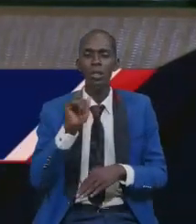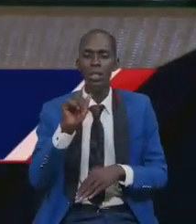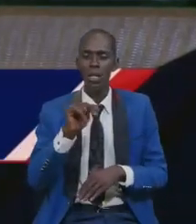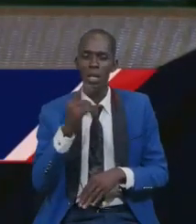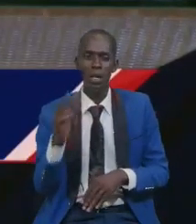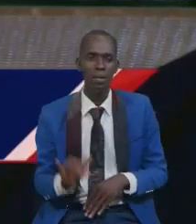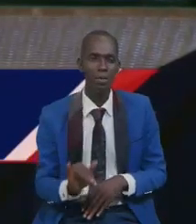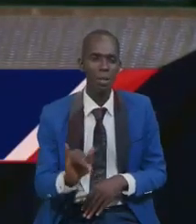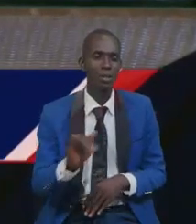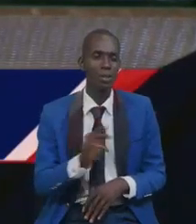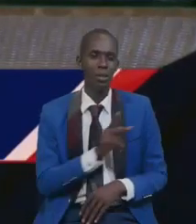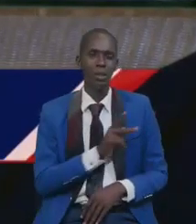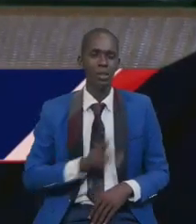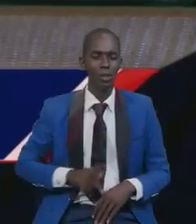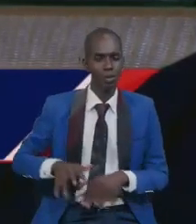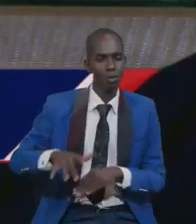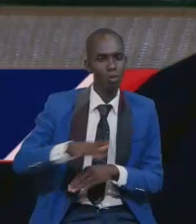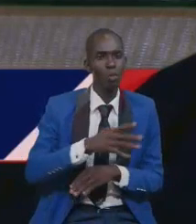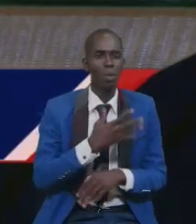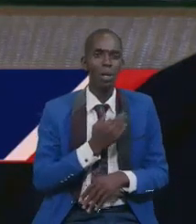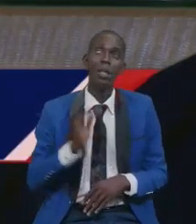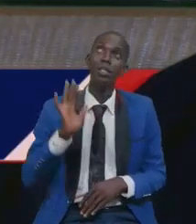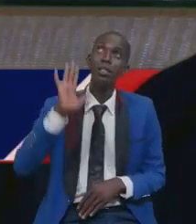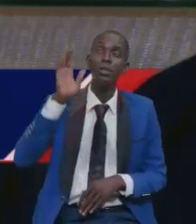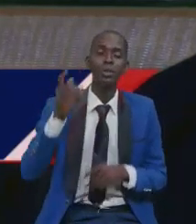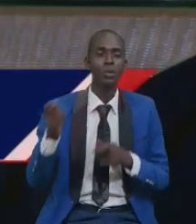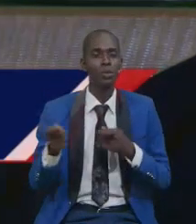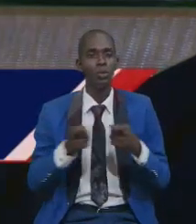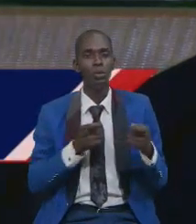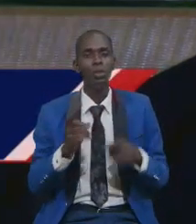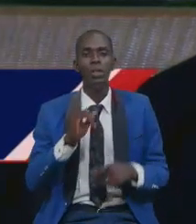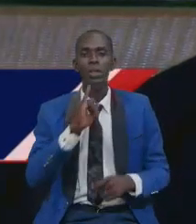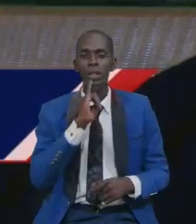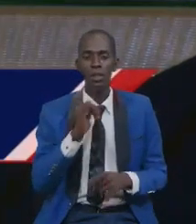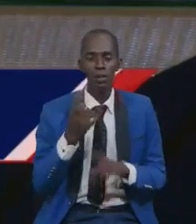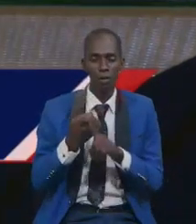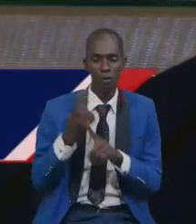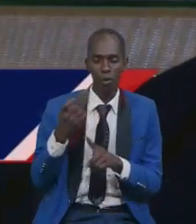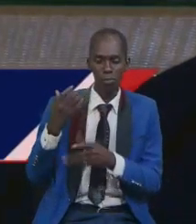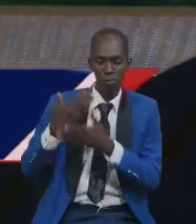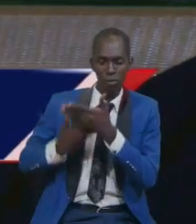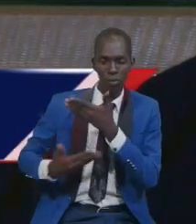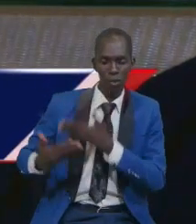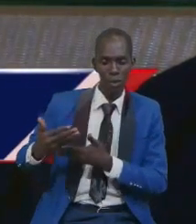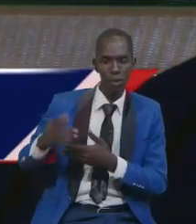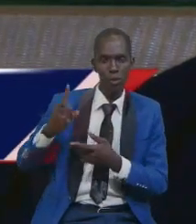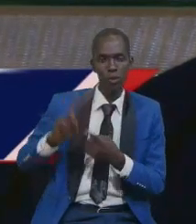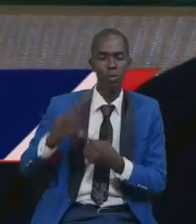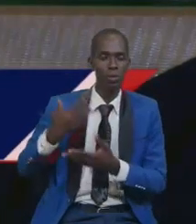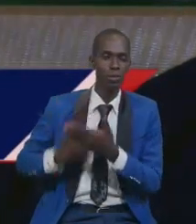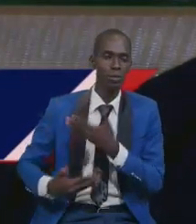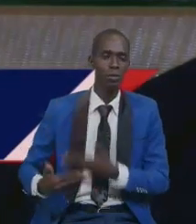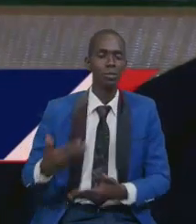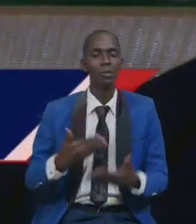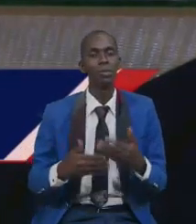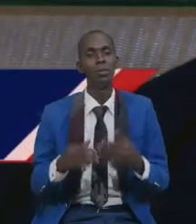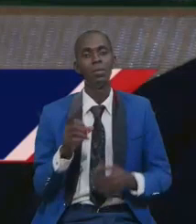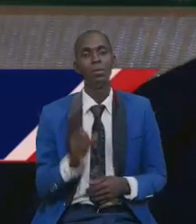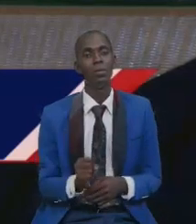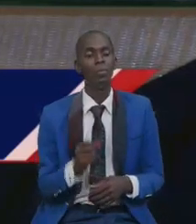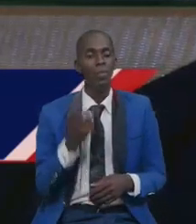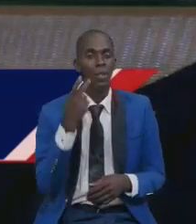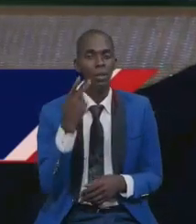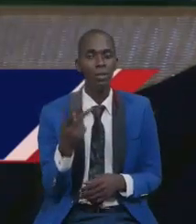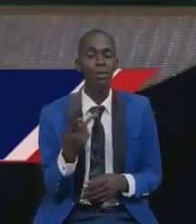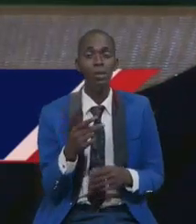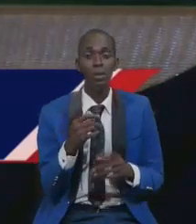everlasting kingdom, and his dominion is from generation to generation. It tells